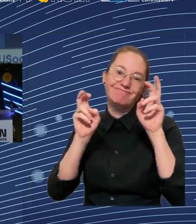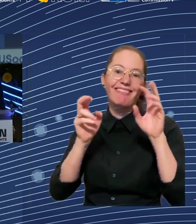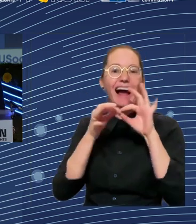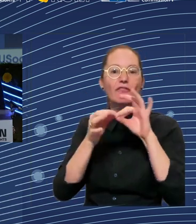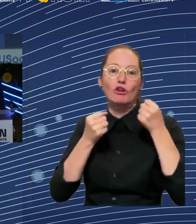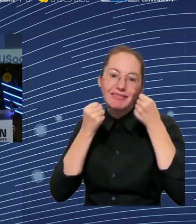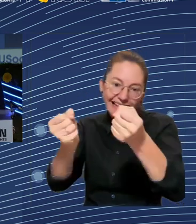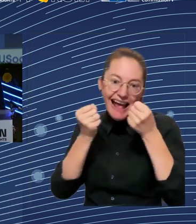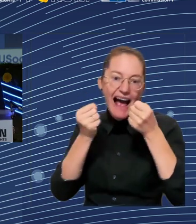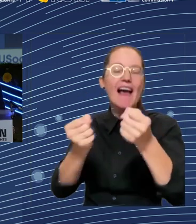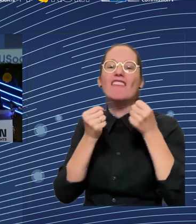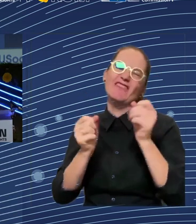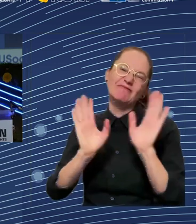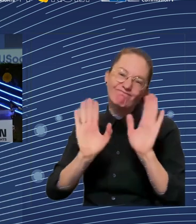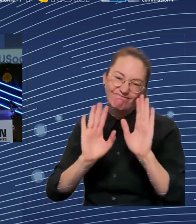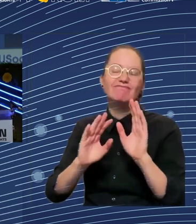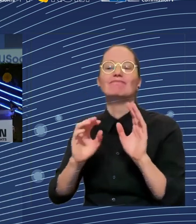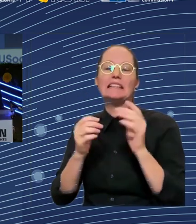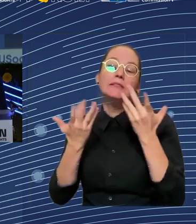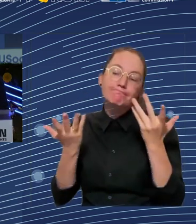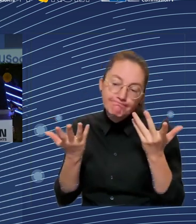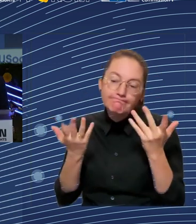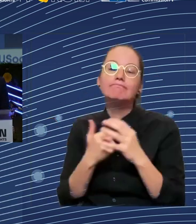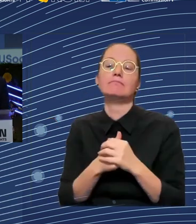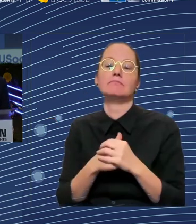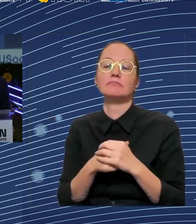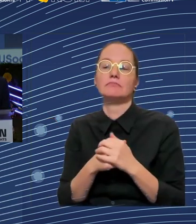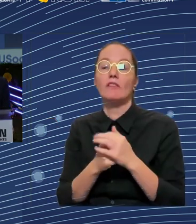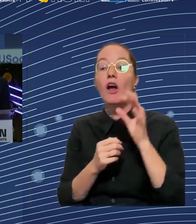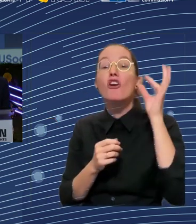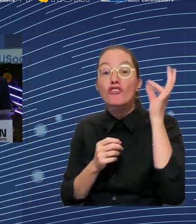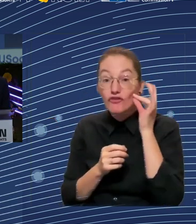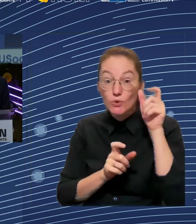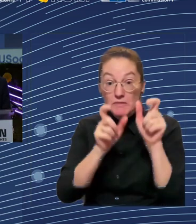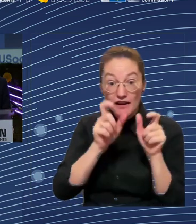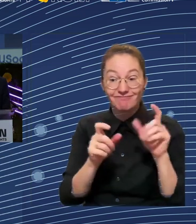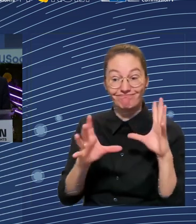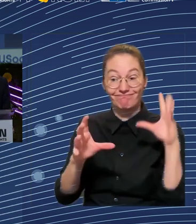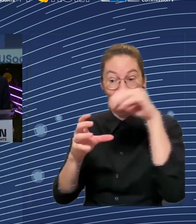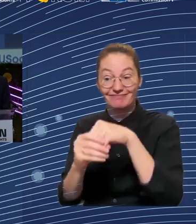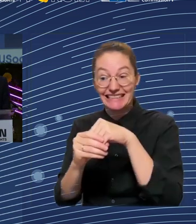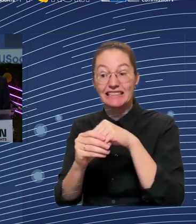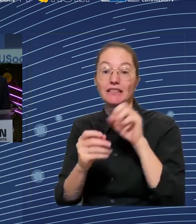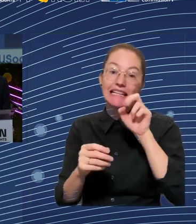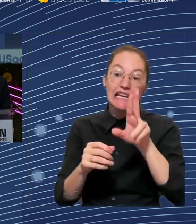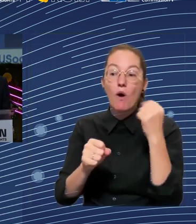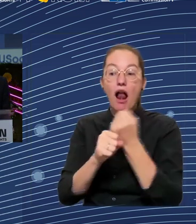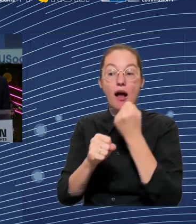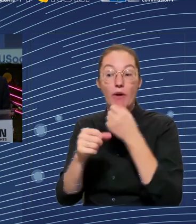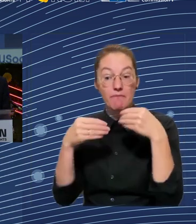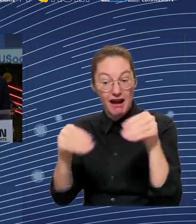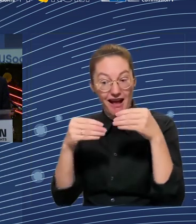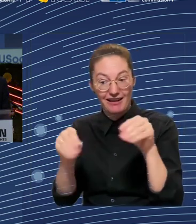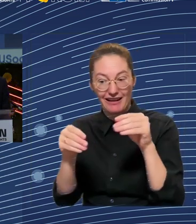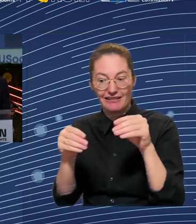that we identified in the report. So you can see in the slide over here that there is a number of occupations which are dominated by